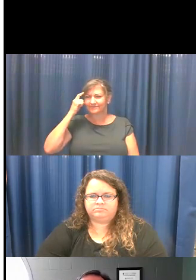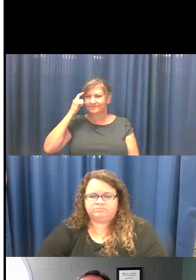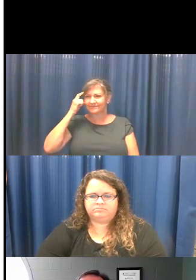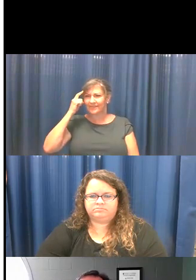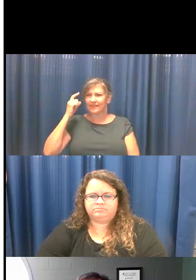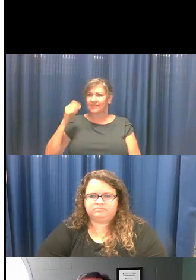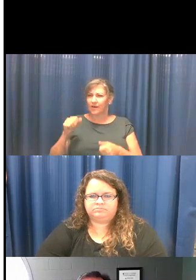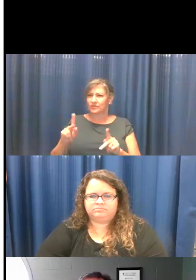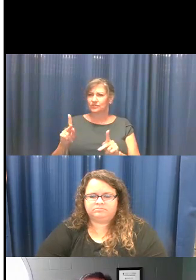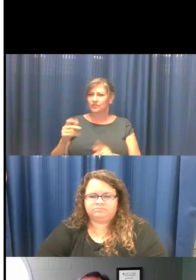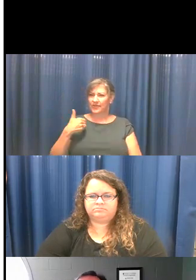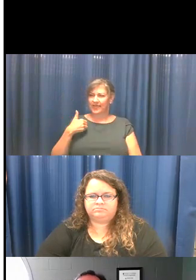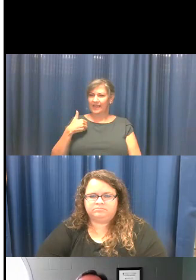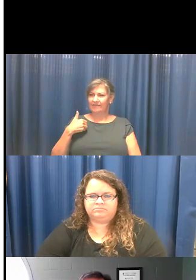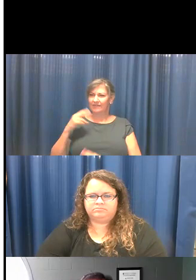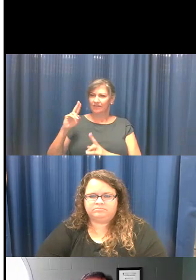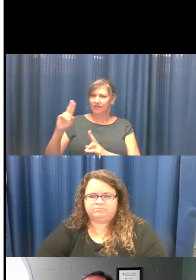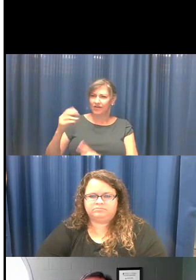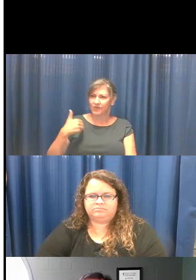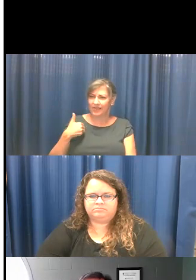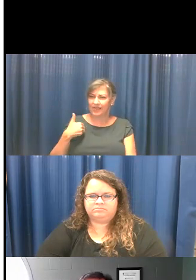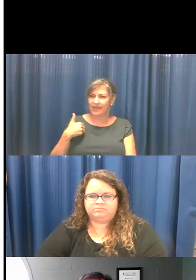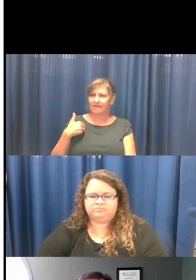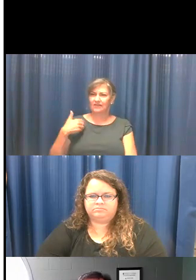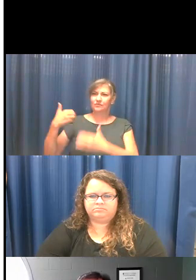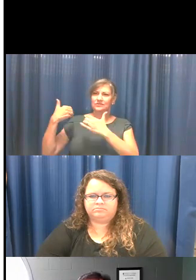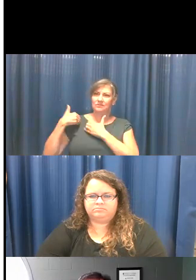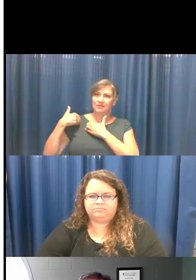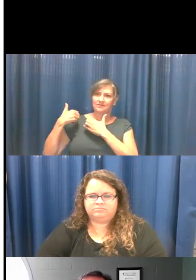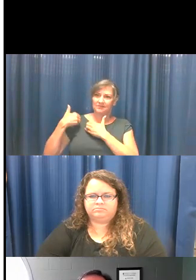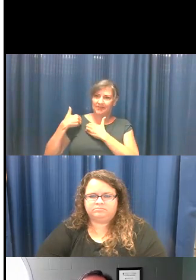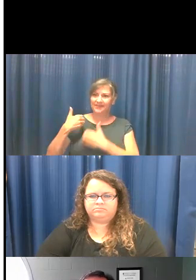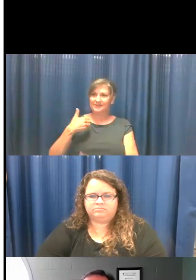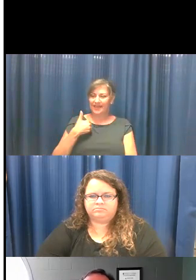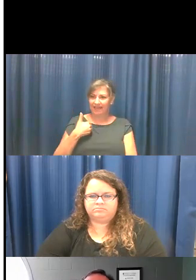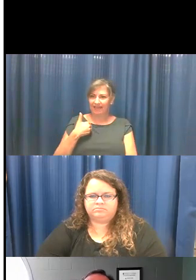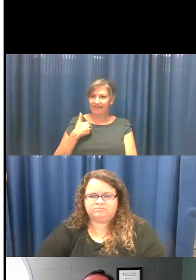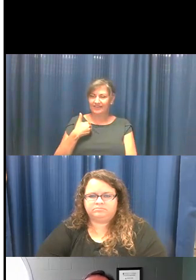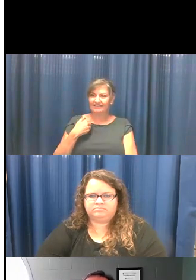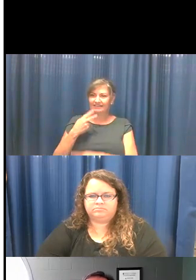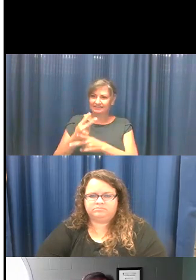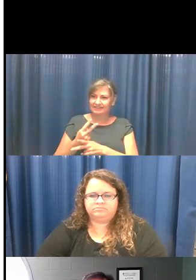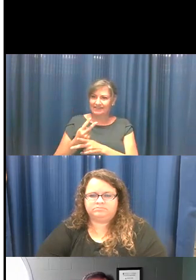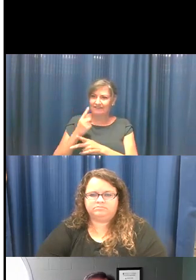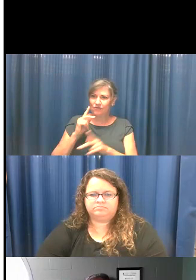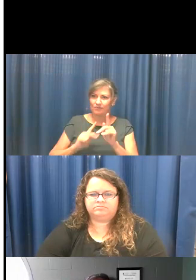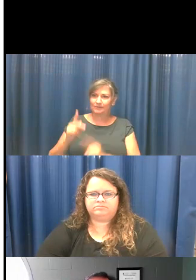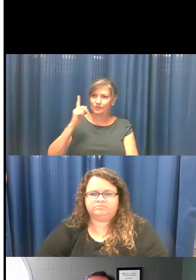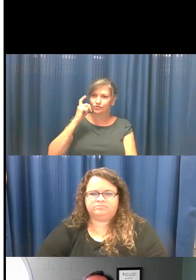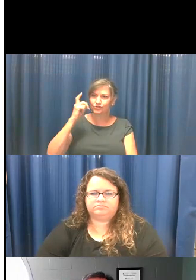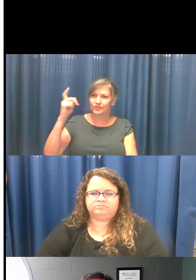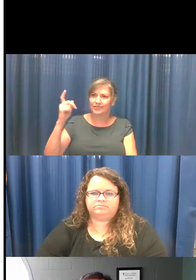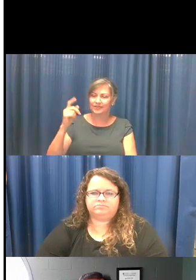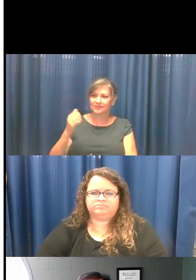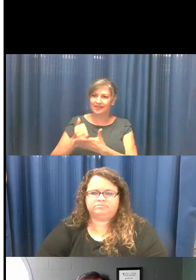we have and the privilege we have and the daunting responsibility we have to care for people's dreams, to help